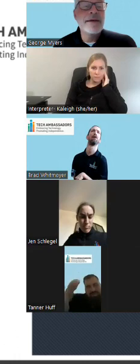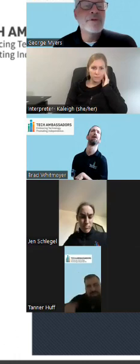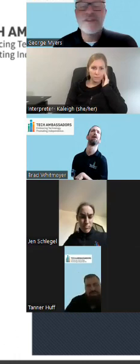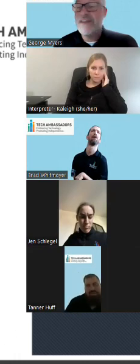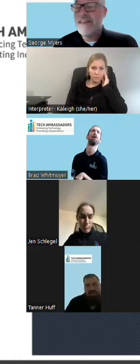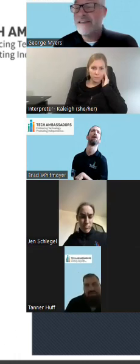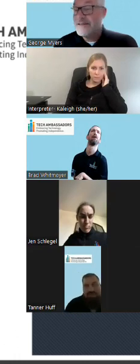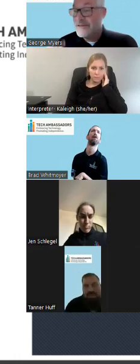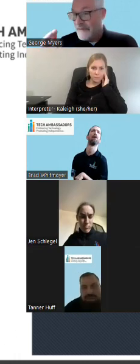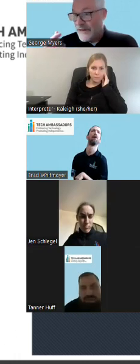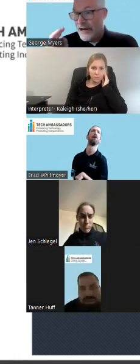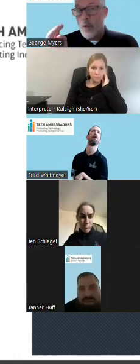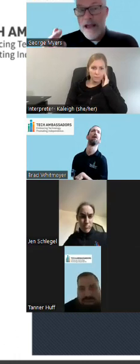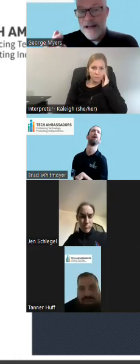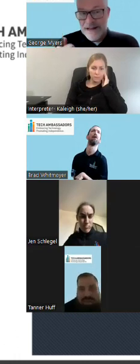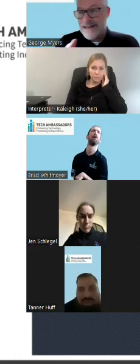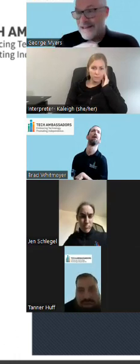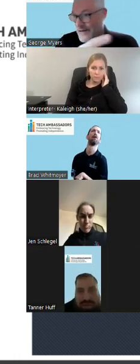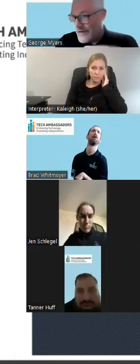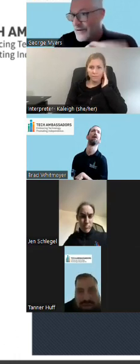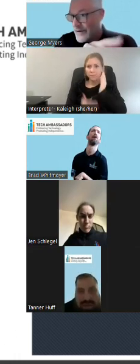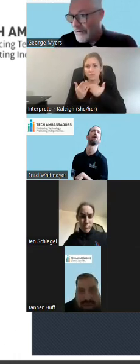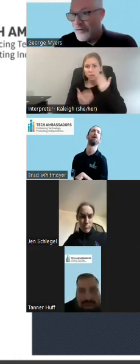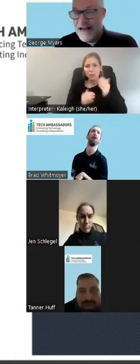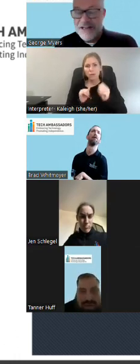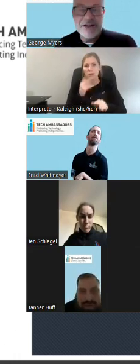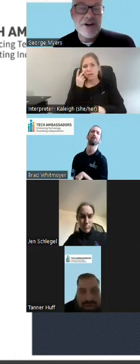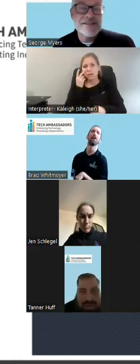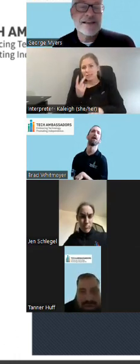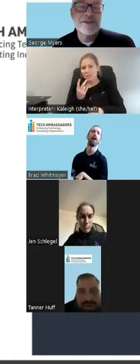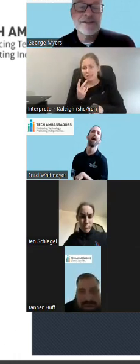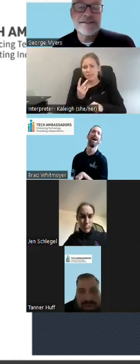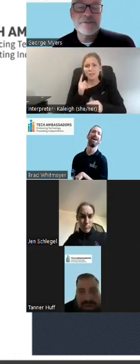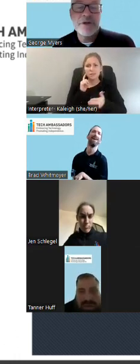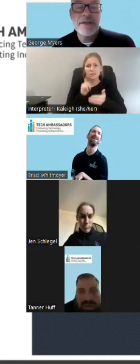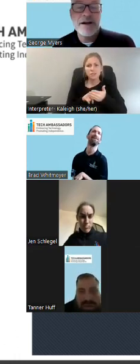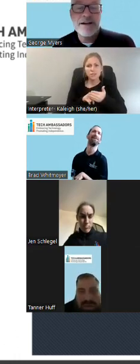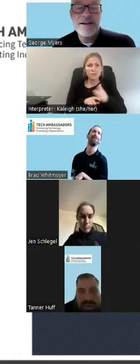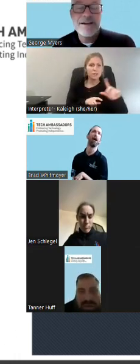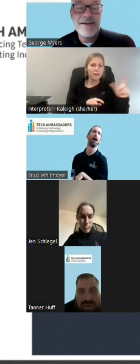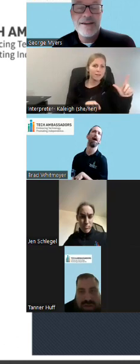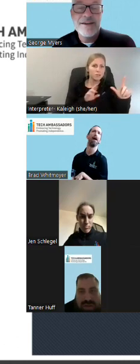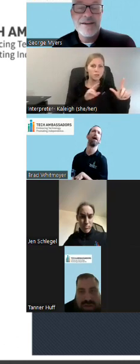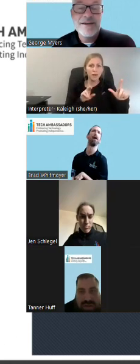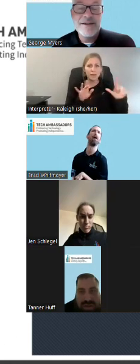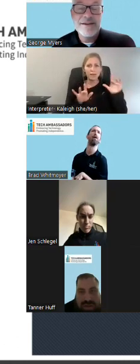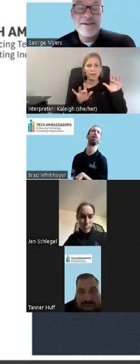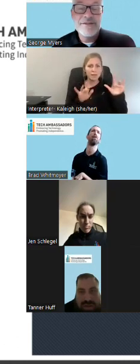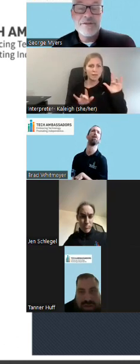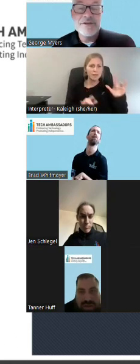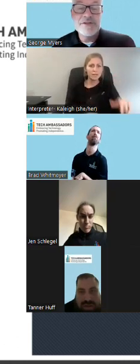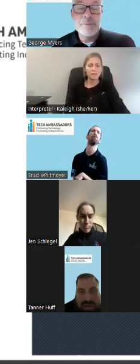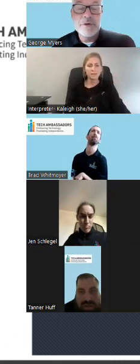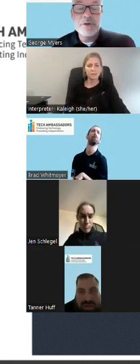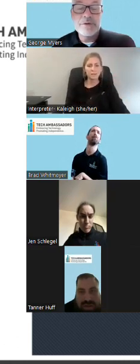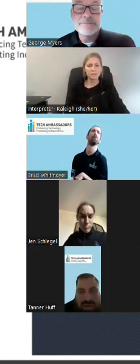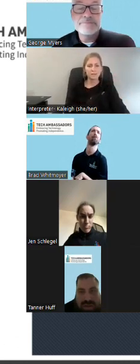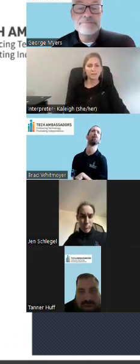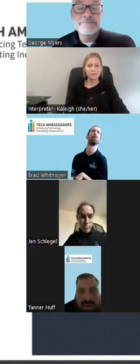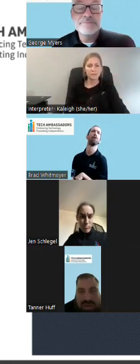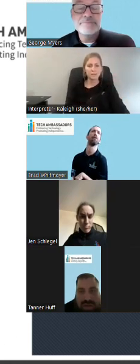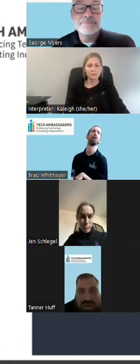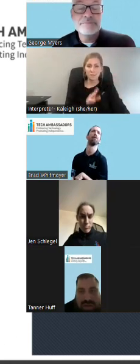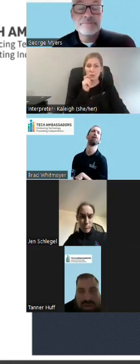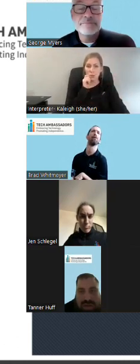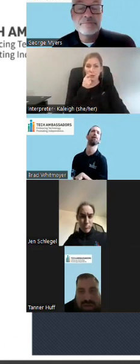You might be able to see left click, right click, or flashing across that little display there, which is super cool.